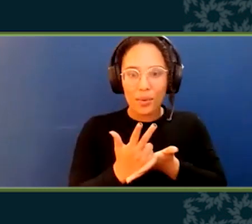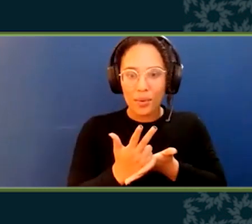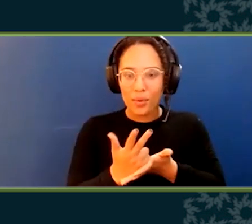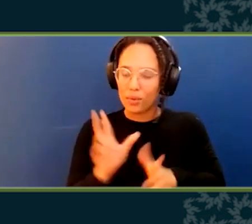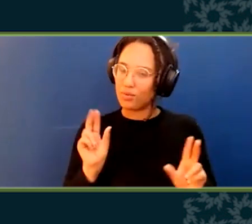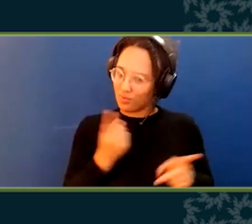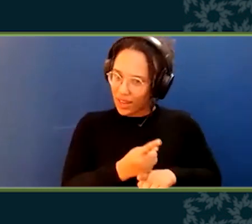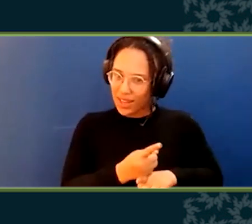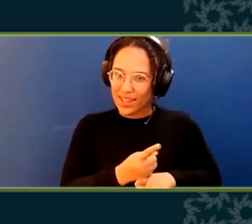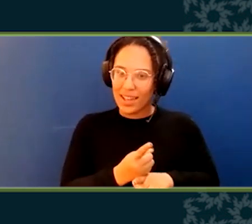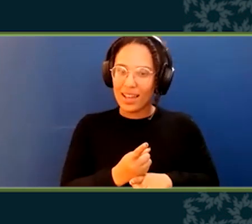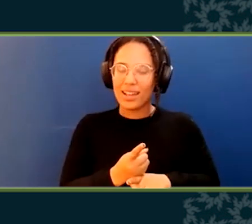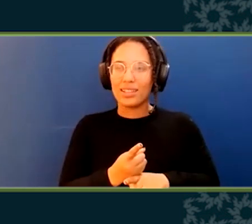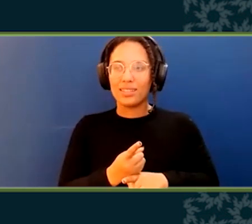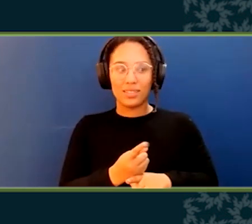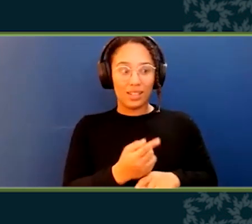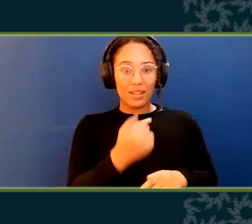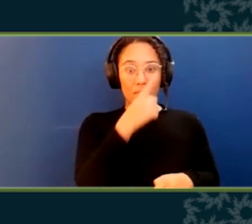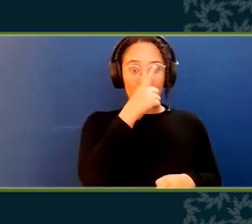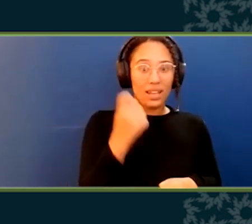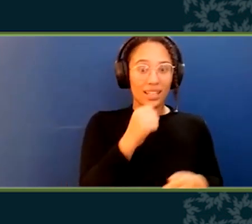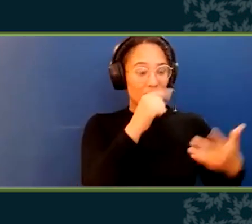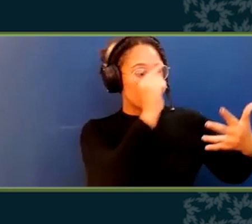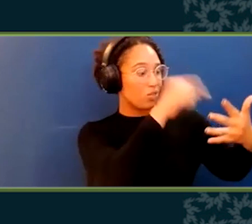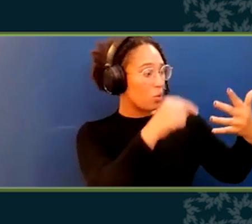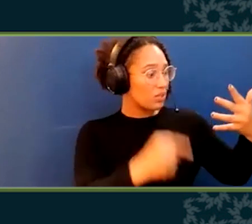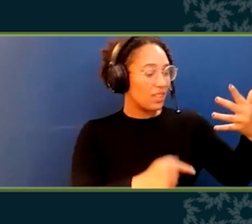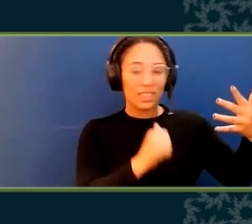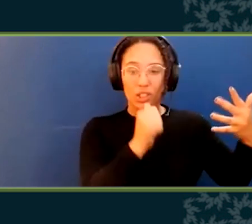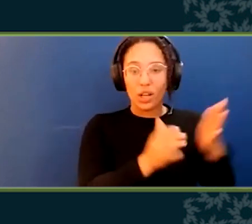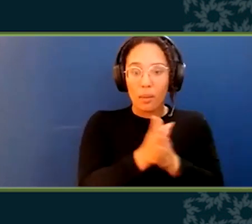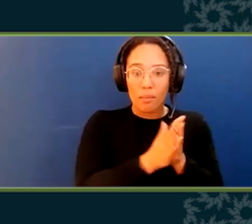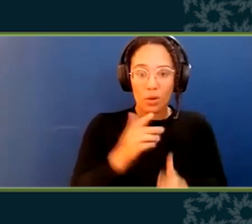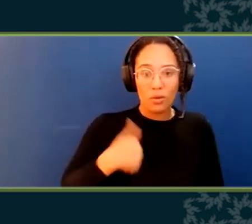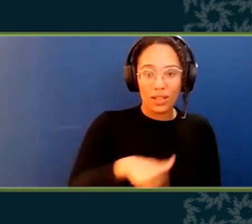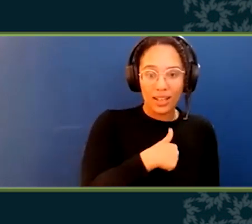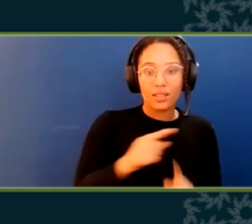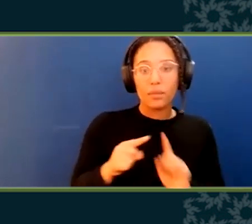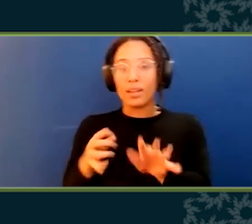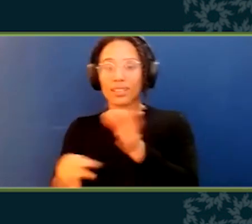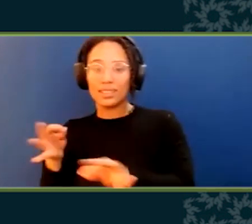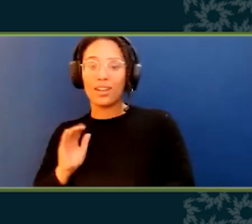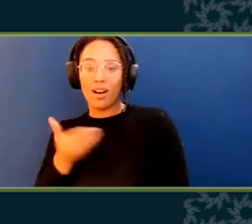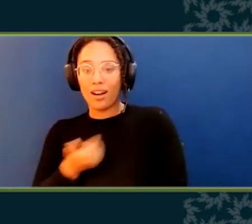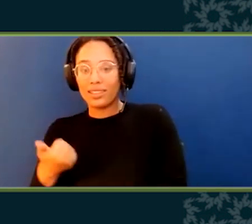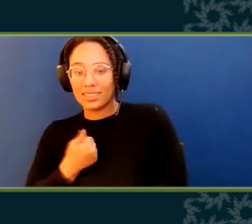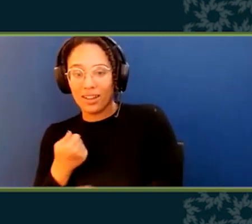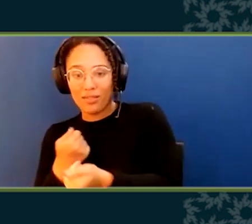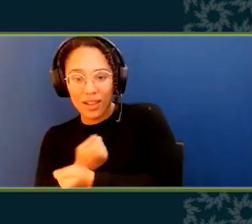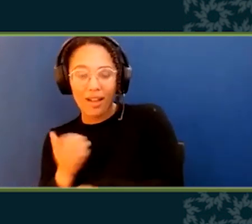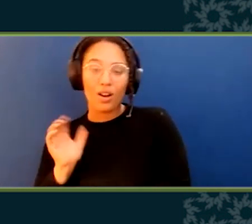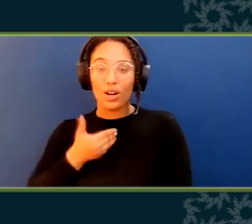how do we do business then when it's just motivated from self-love, from creativity? What would that look like?